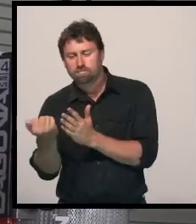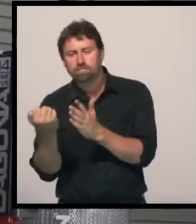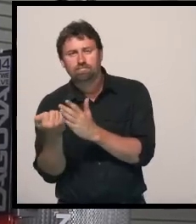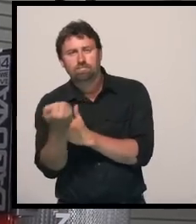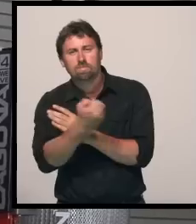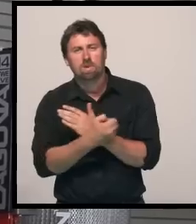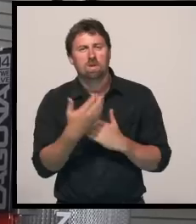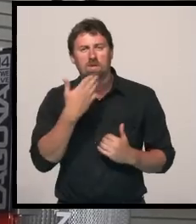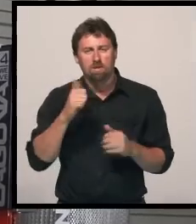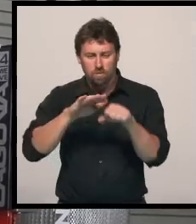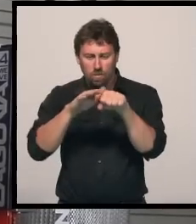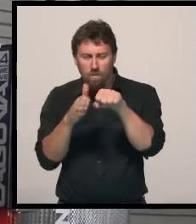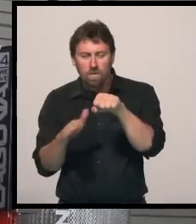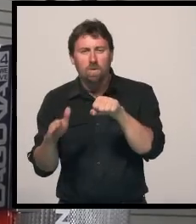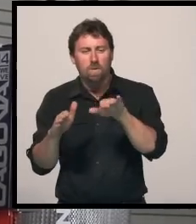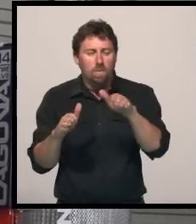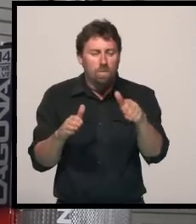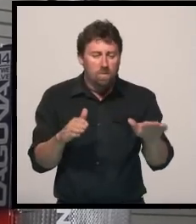edges, which I've done to this one.